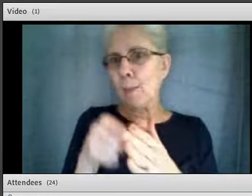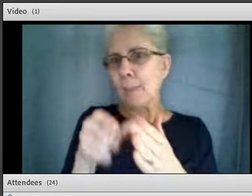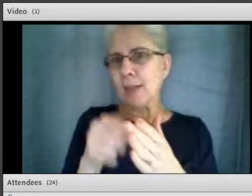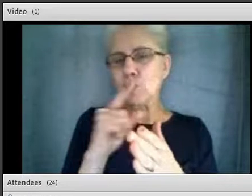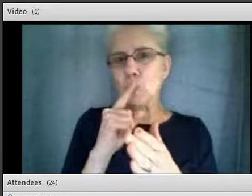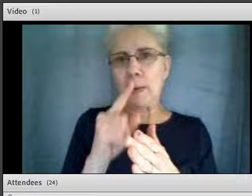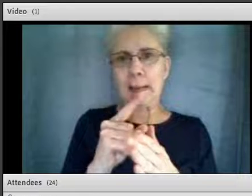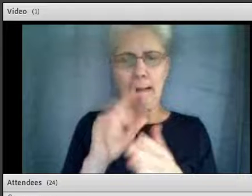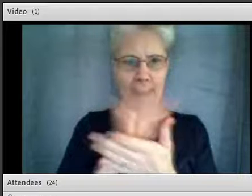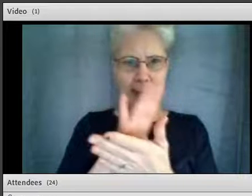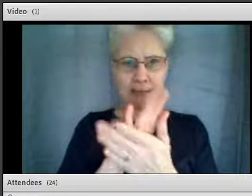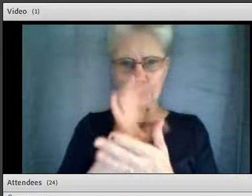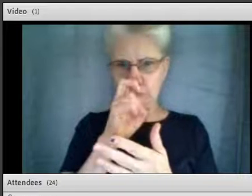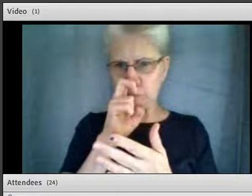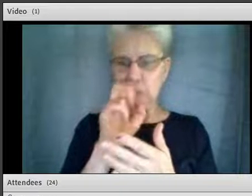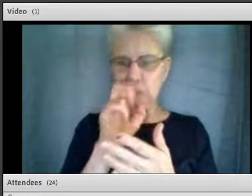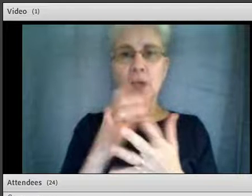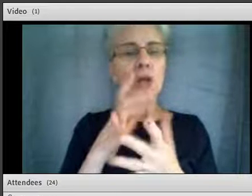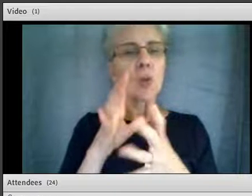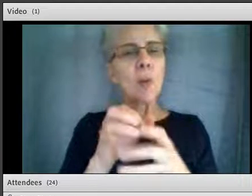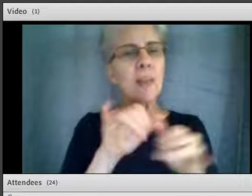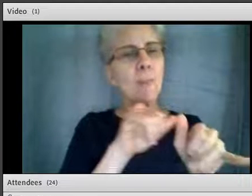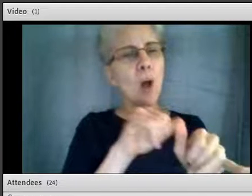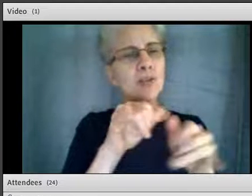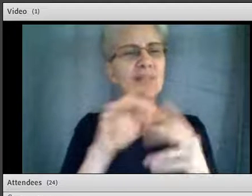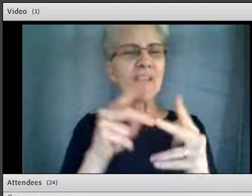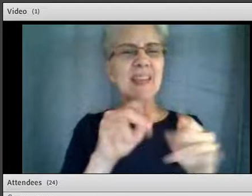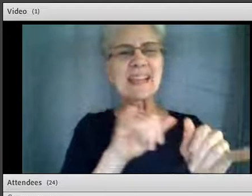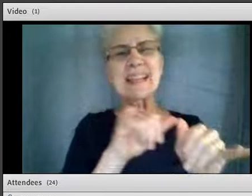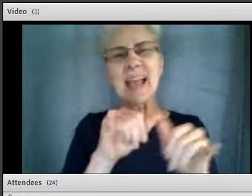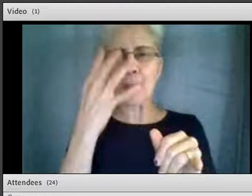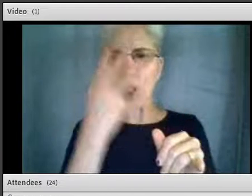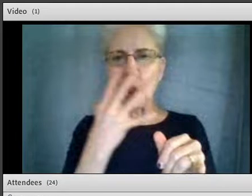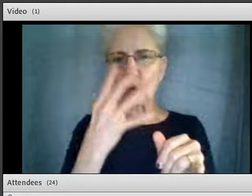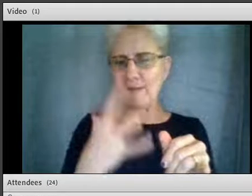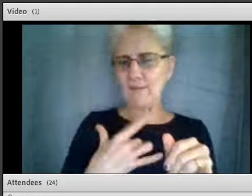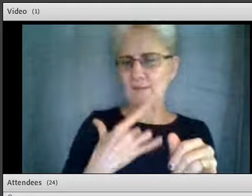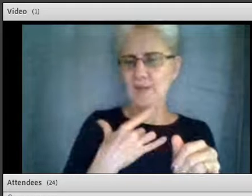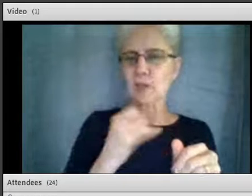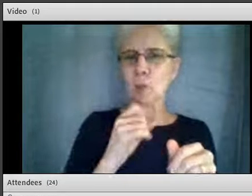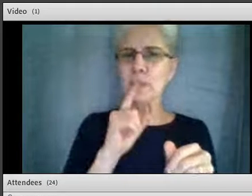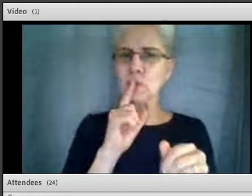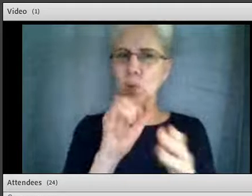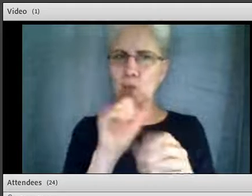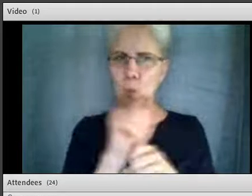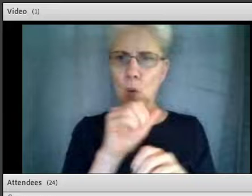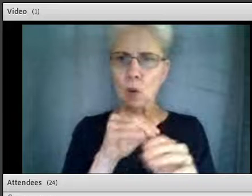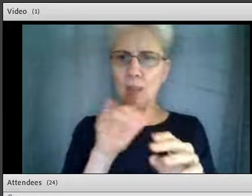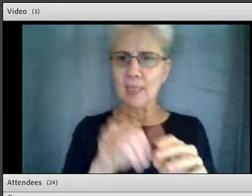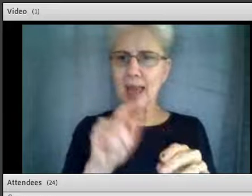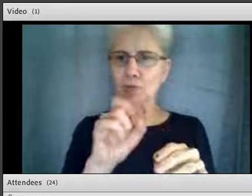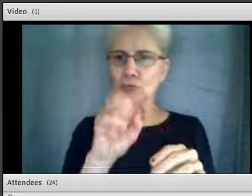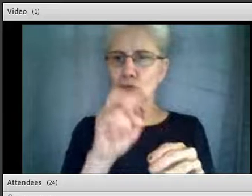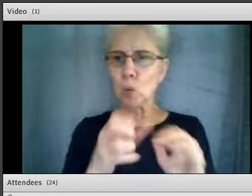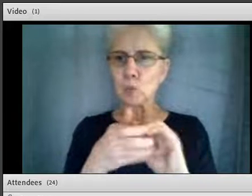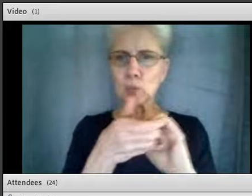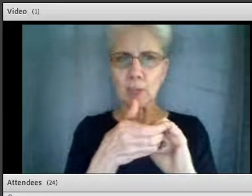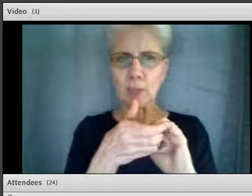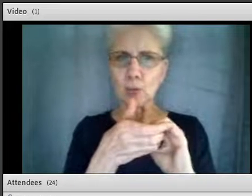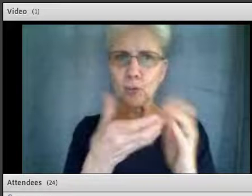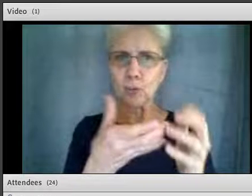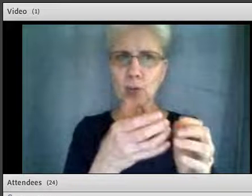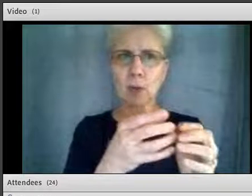them all to have sort of the same look and feel to them. So make sure that you work on that tone together. You know, how are you going to